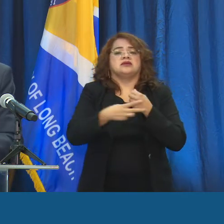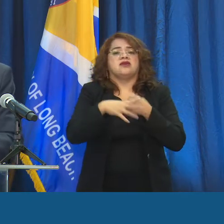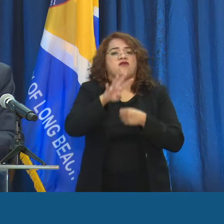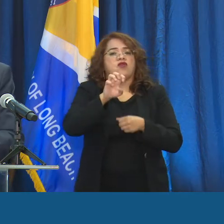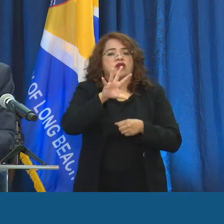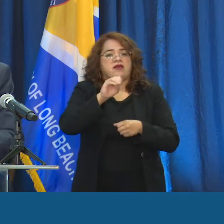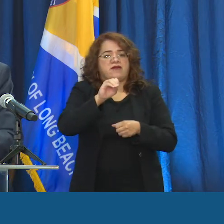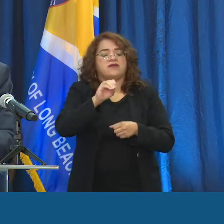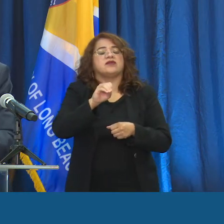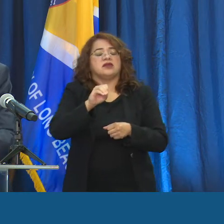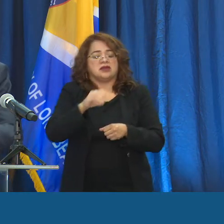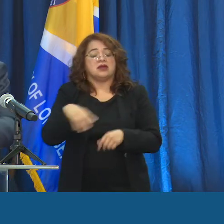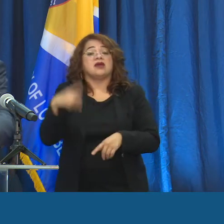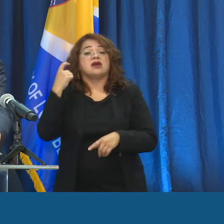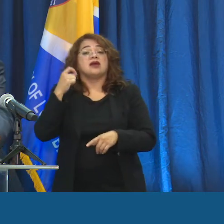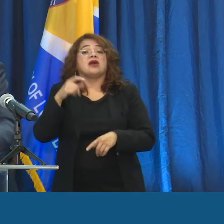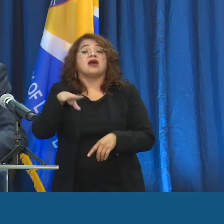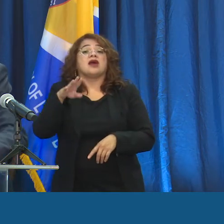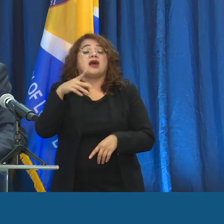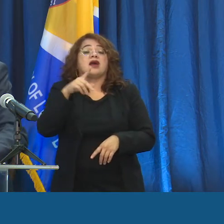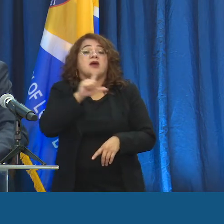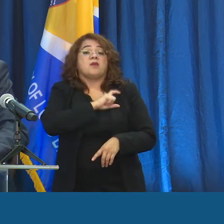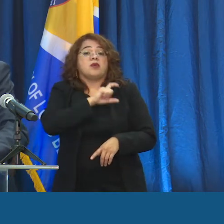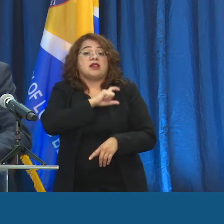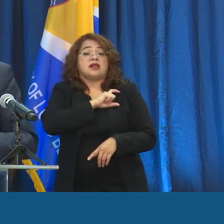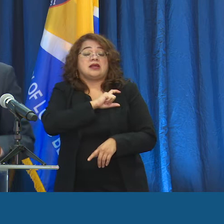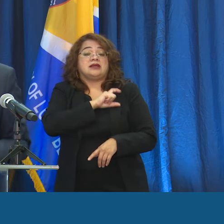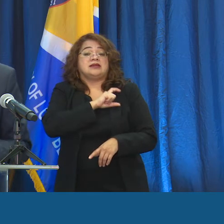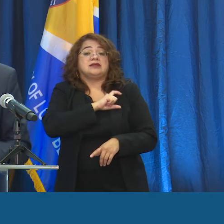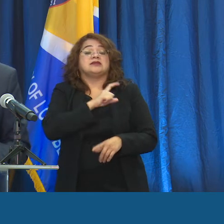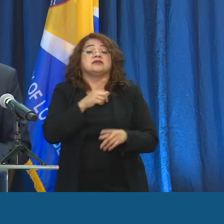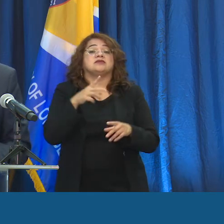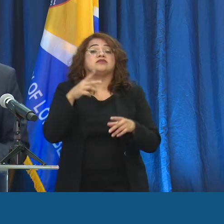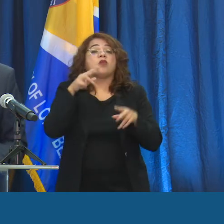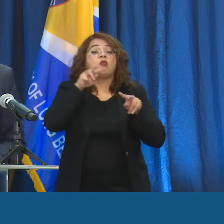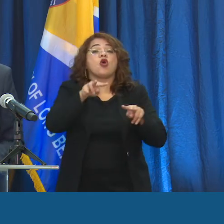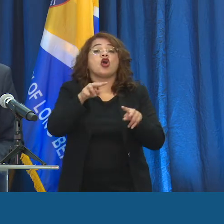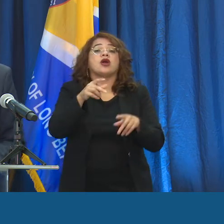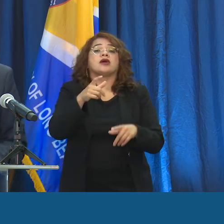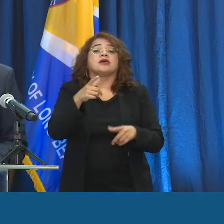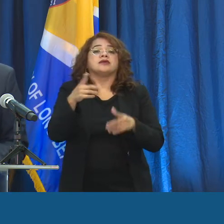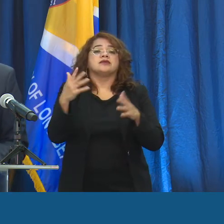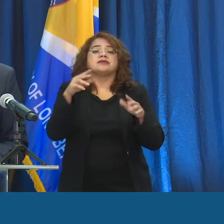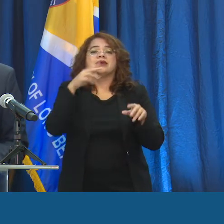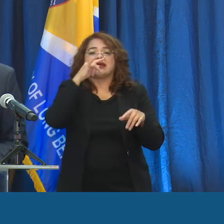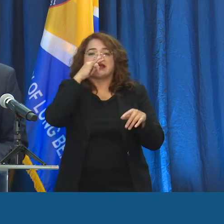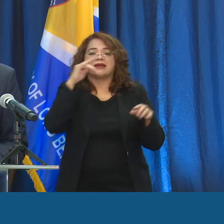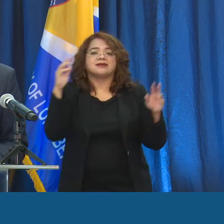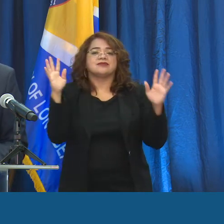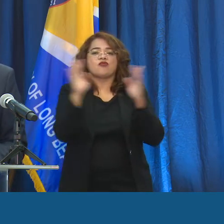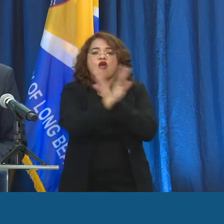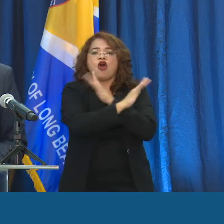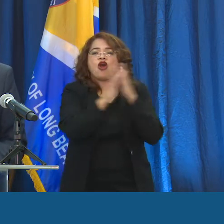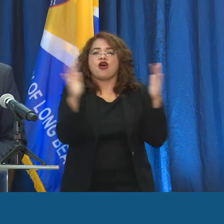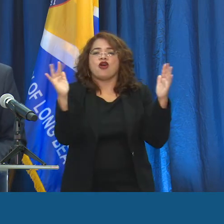the crossing guard program from PD to Public Works, reducing PD by $1.4 million.